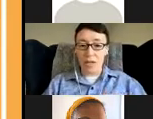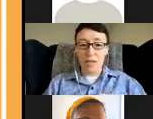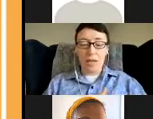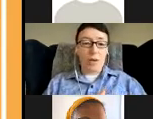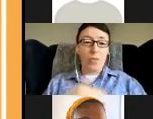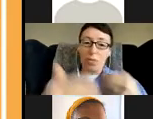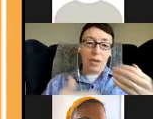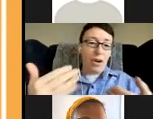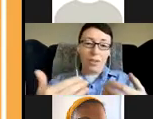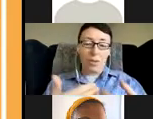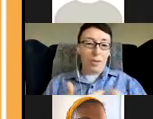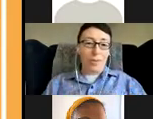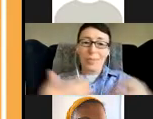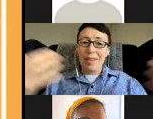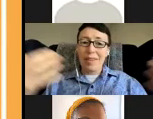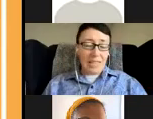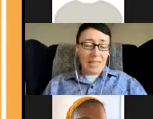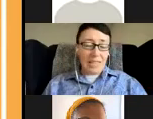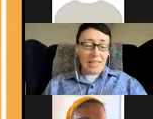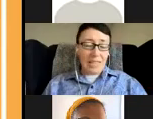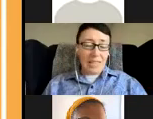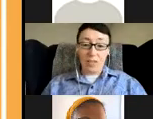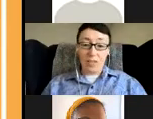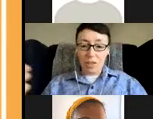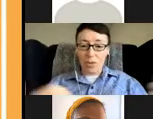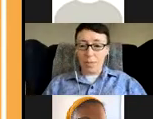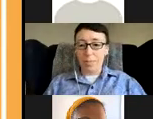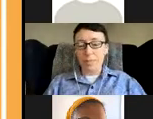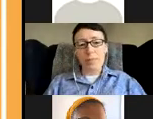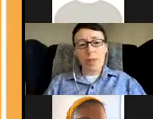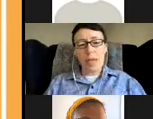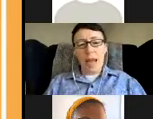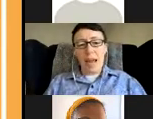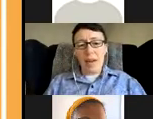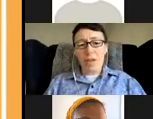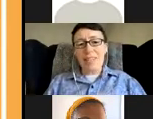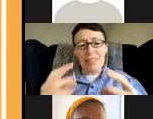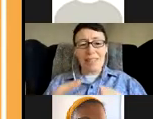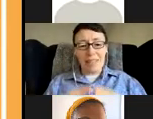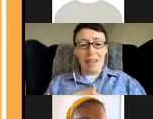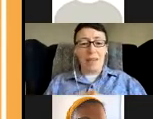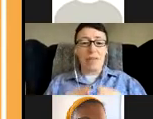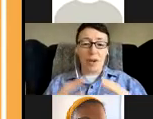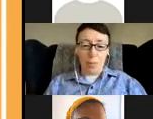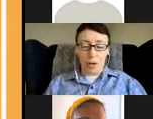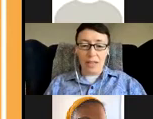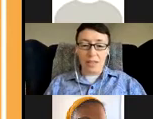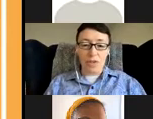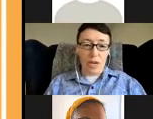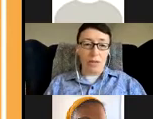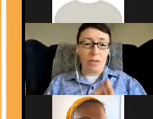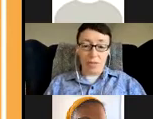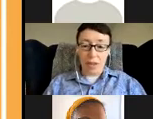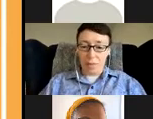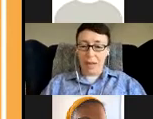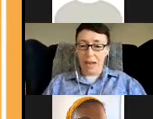direction with regard to the needs of families, the needs of children. And we see this in the Comprehensive